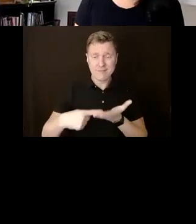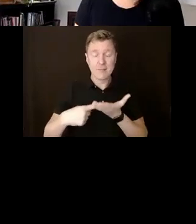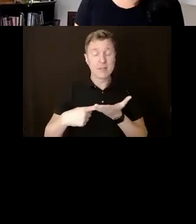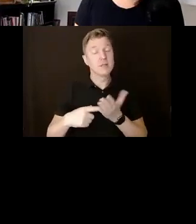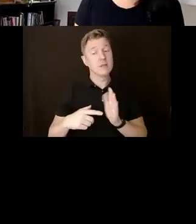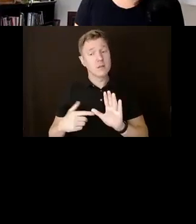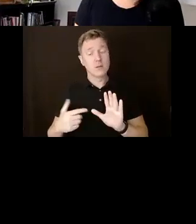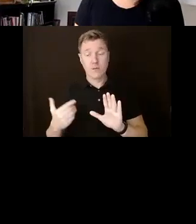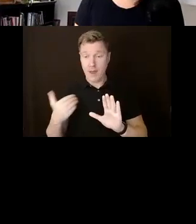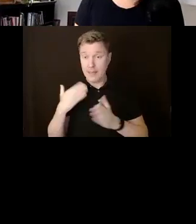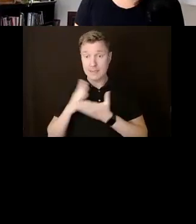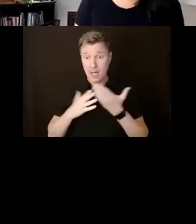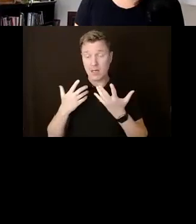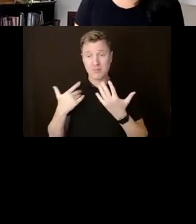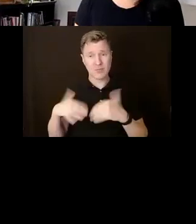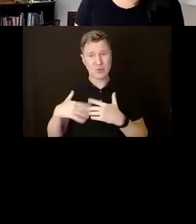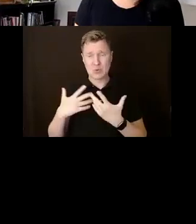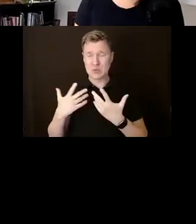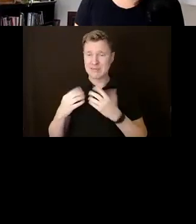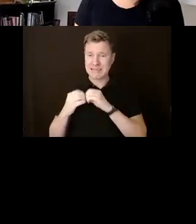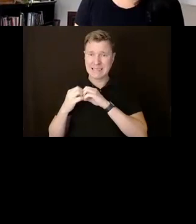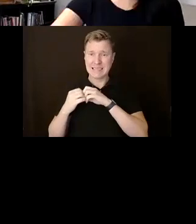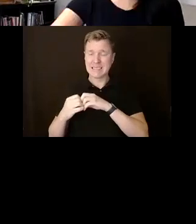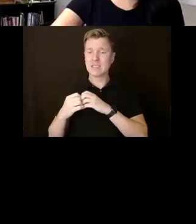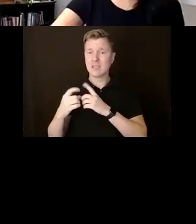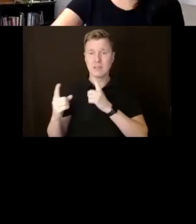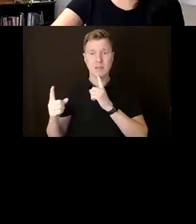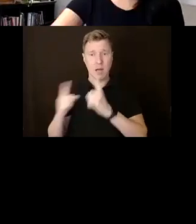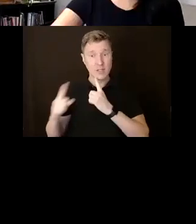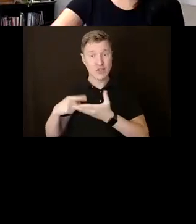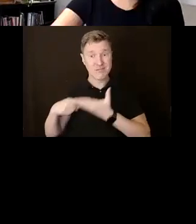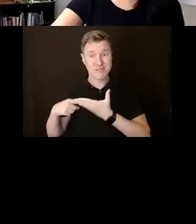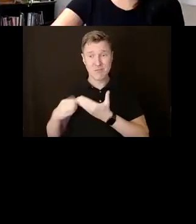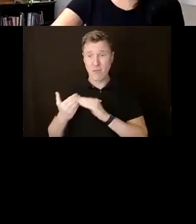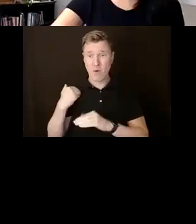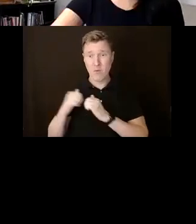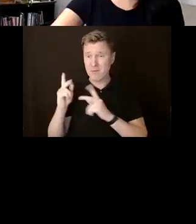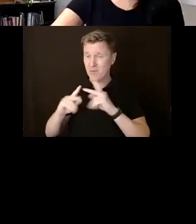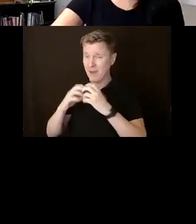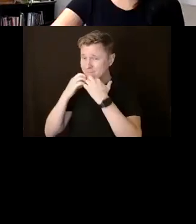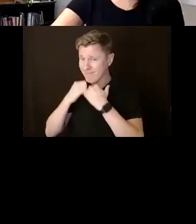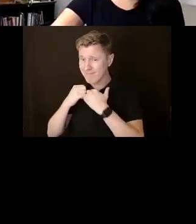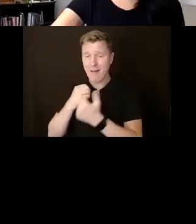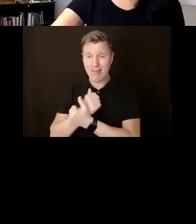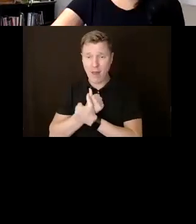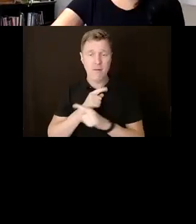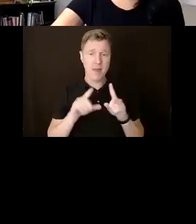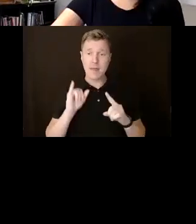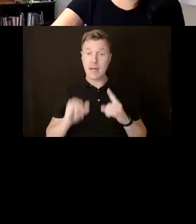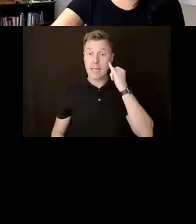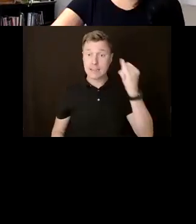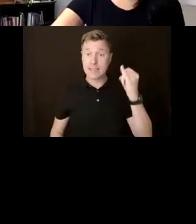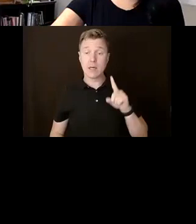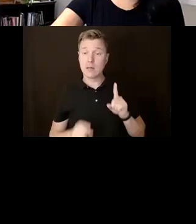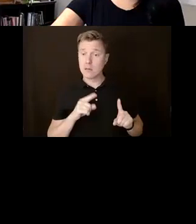heated conversations with people that I really love and care about. And I think that this idea, that